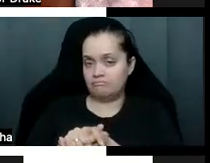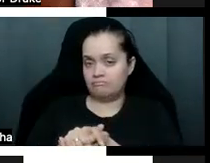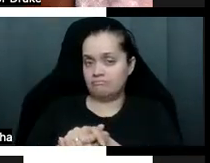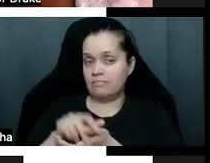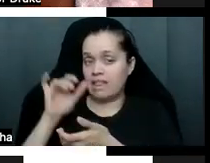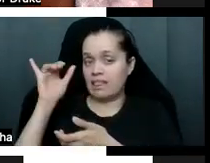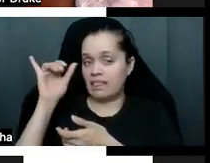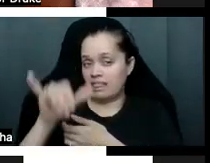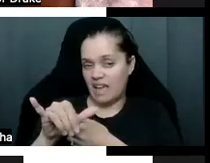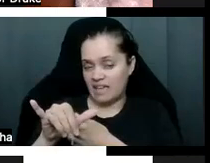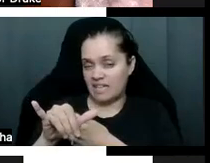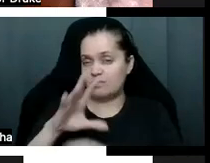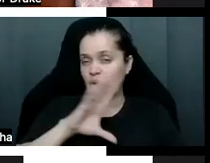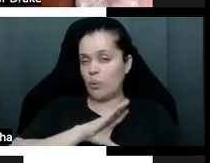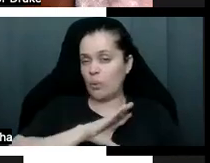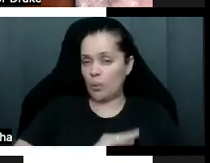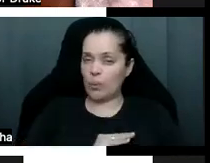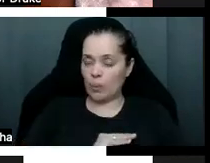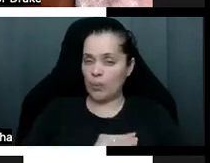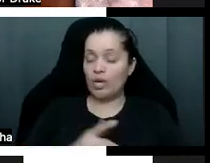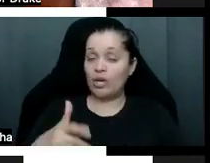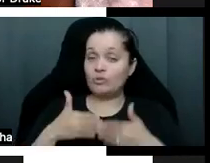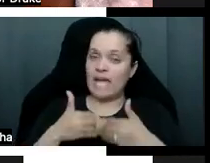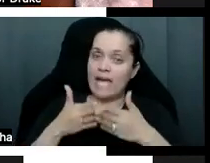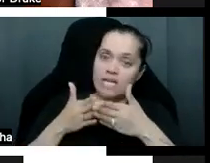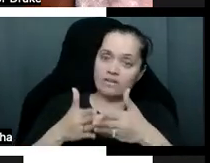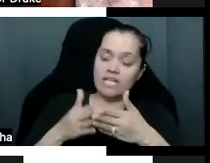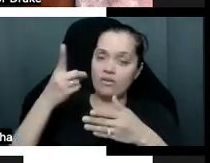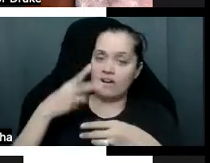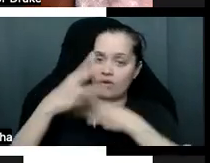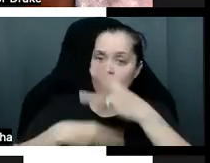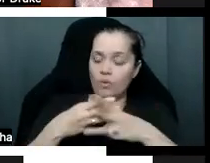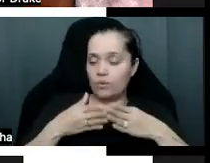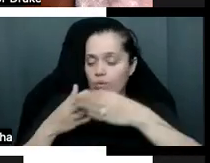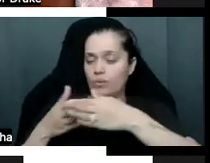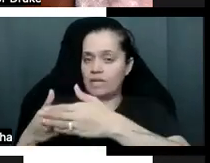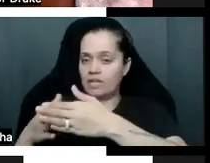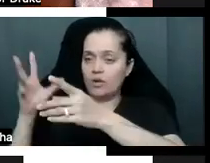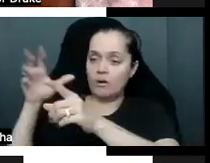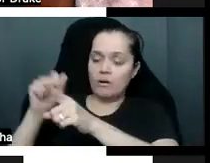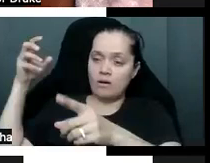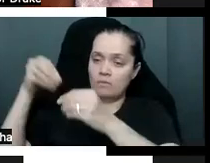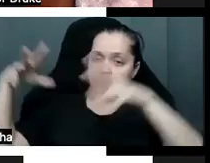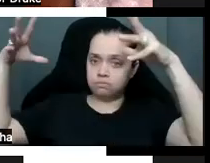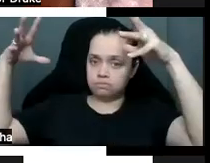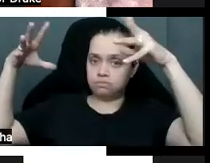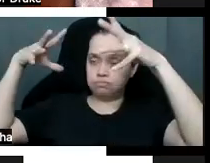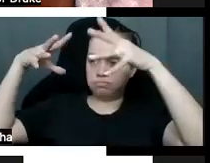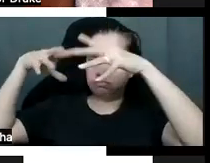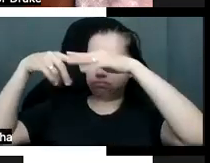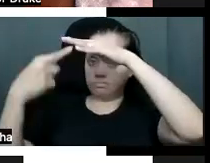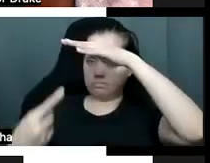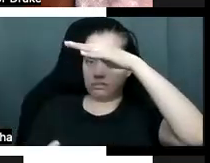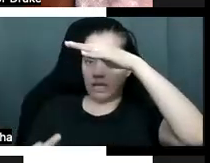That has got to be demoralizing. You sail halfway around the world and then you get sunk and you lose the naval